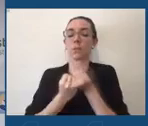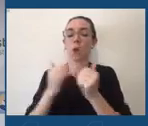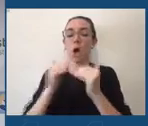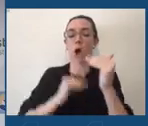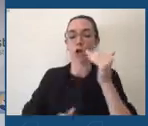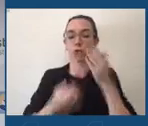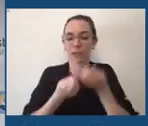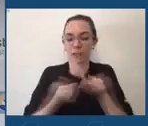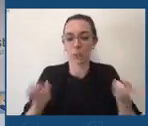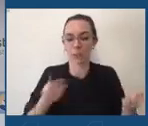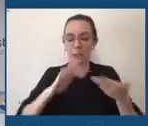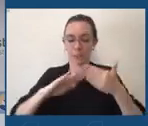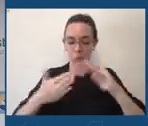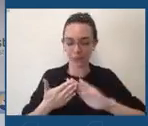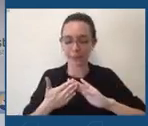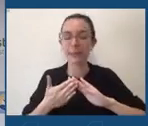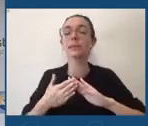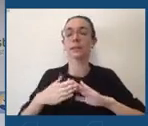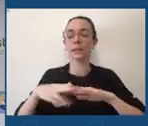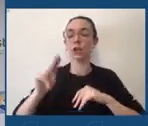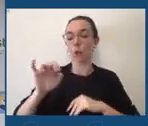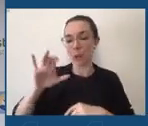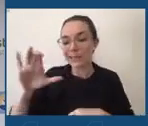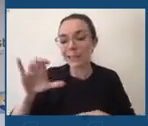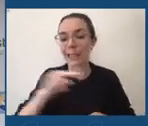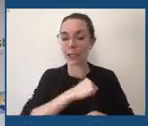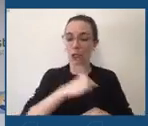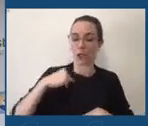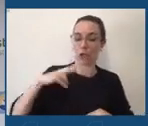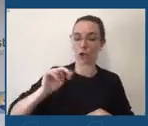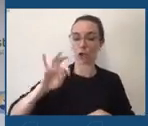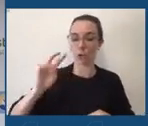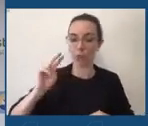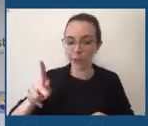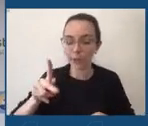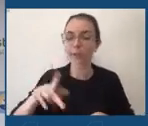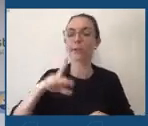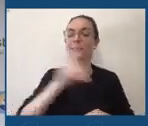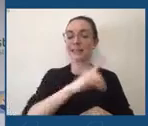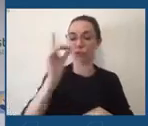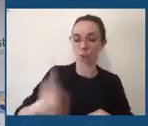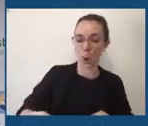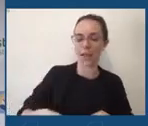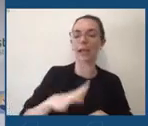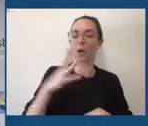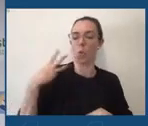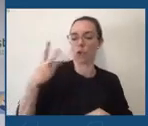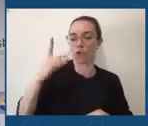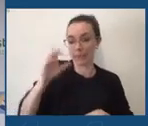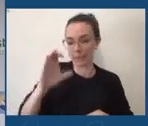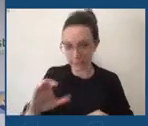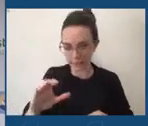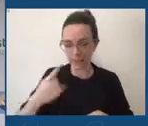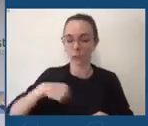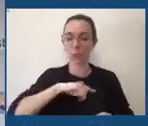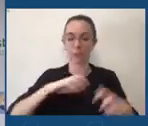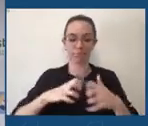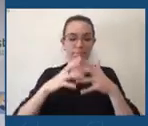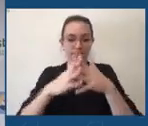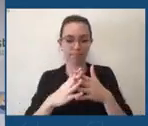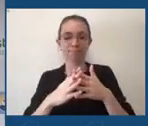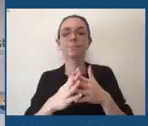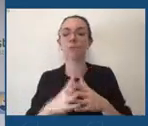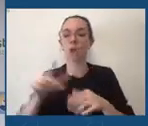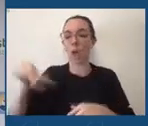York City, Newark, Atlanta, Detroit, and Washington, D.C. We formed Quest for Health Equity and put